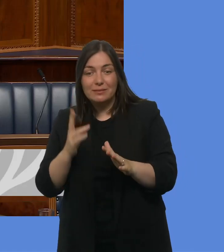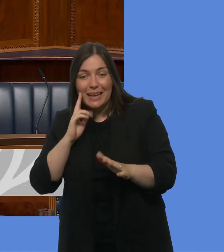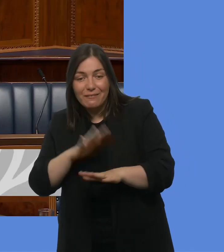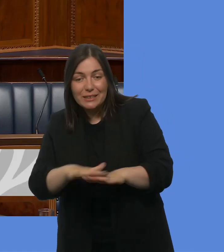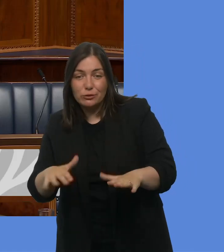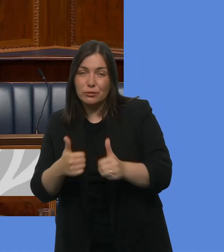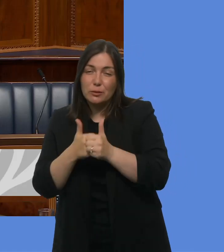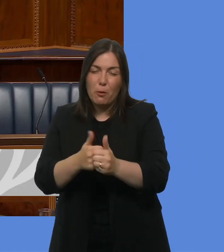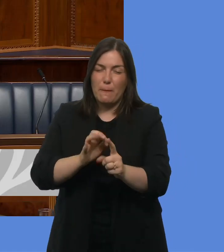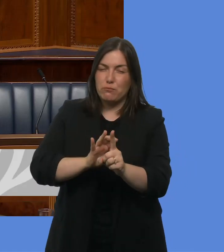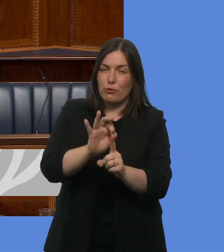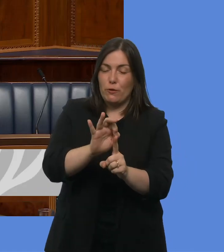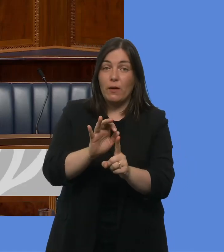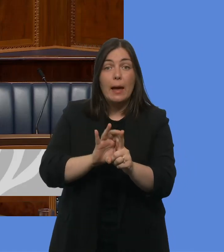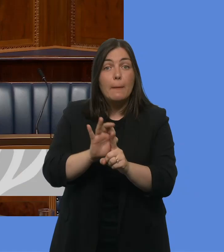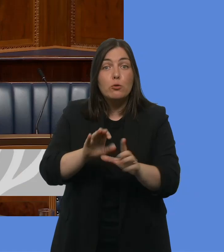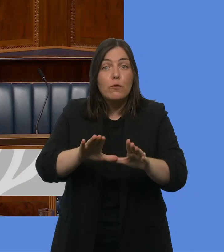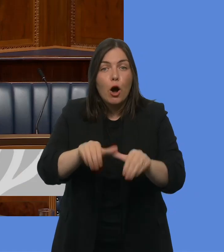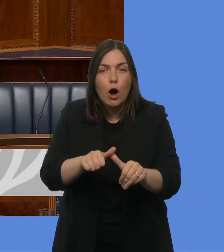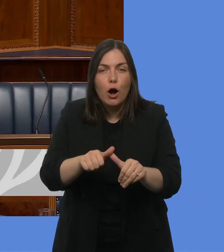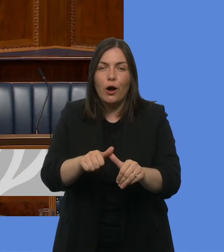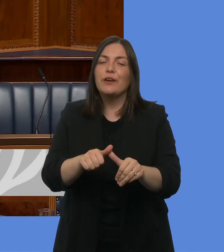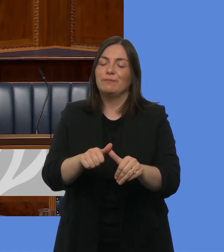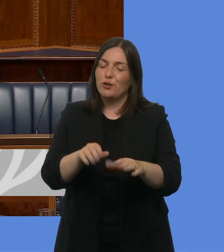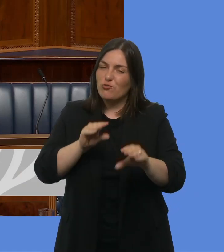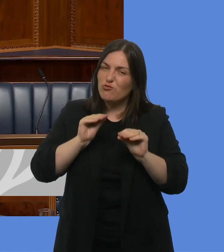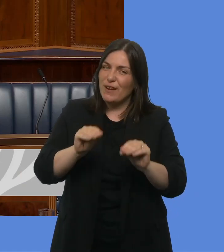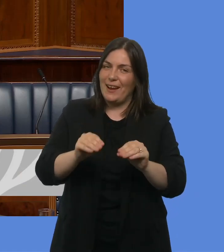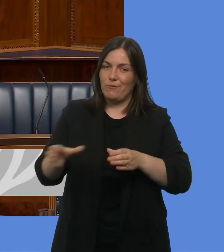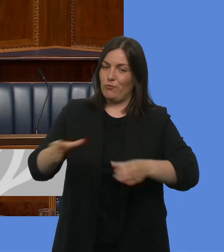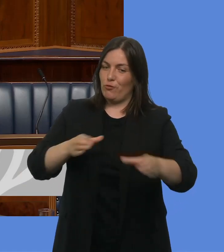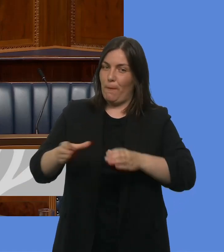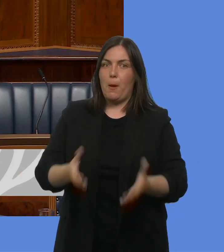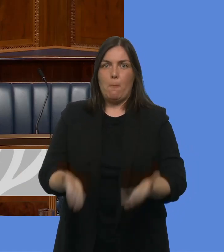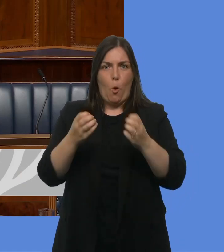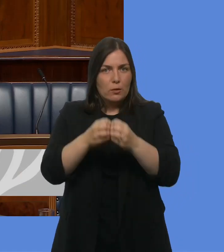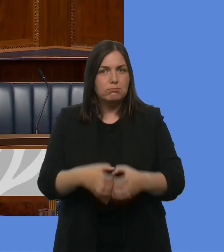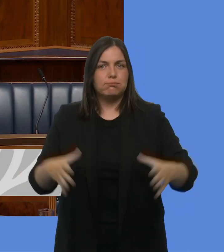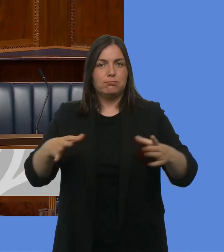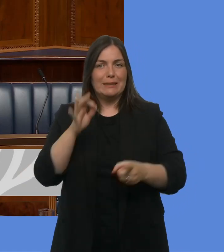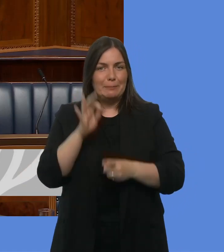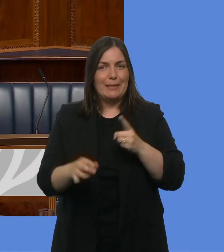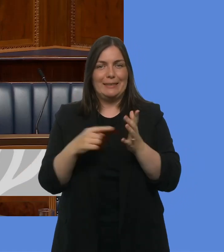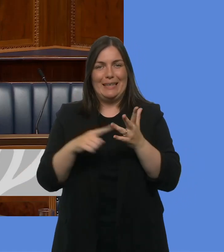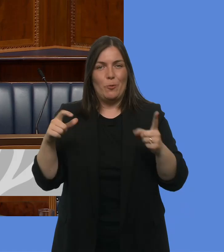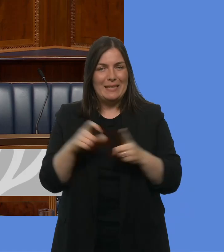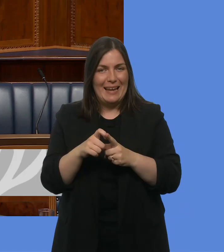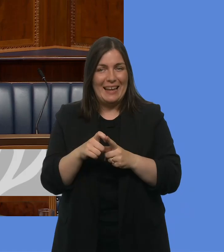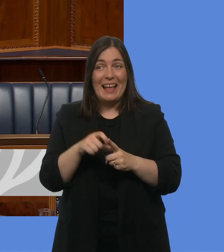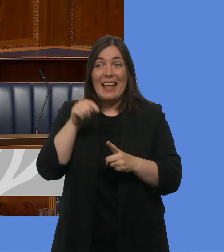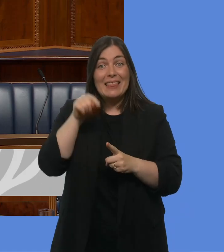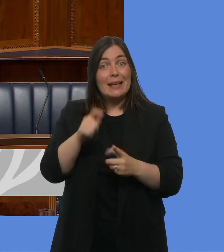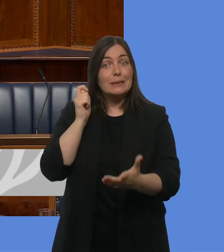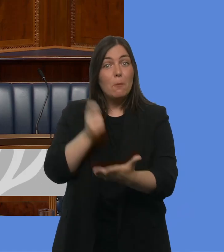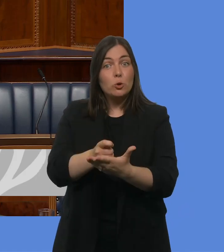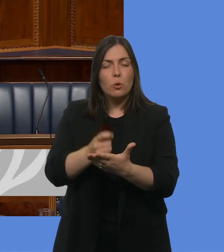key to that is training and recruitment of more specialist teachers for the deaf. This motion calls on the Minister for Education to ensure that every deaf child and